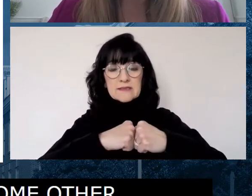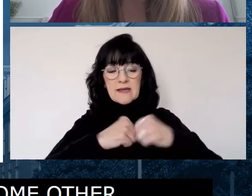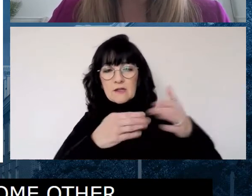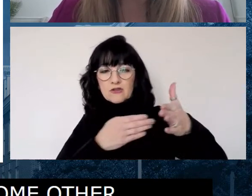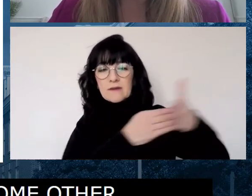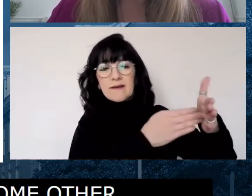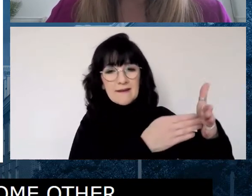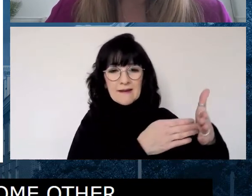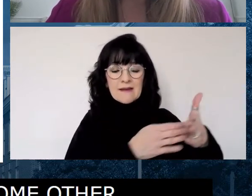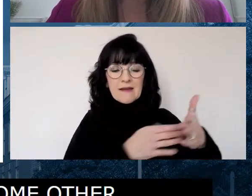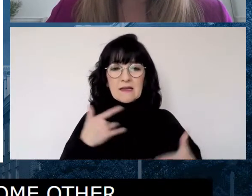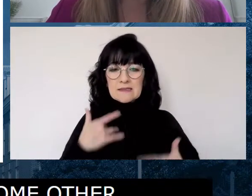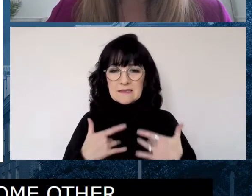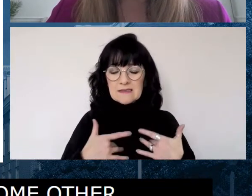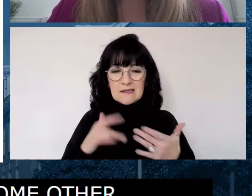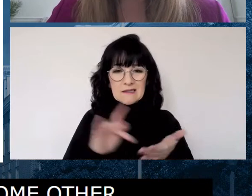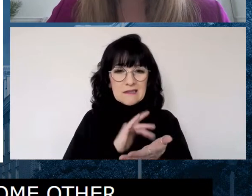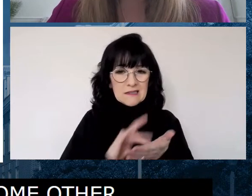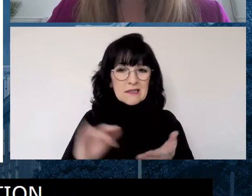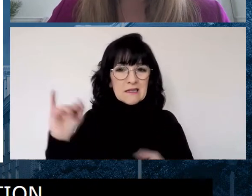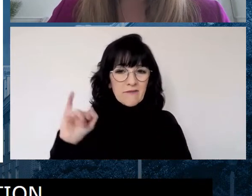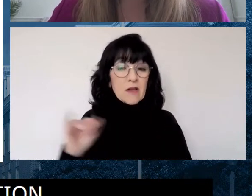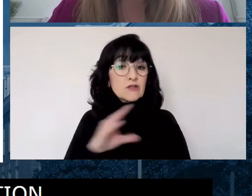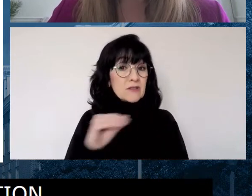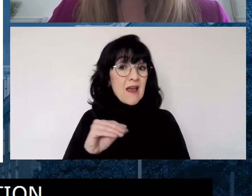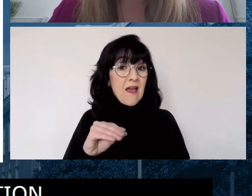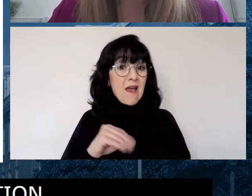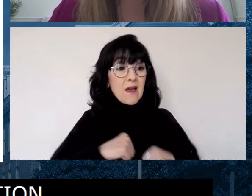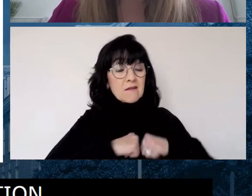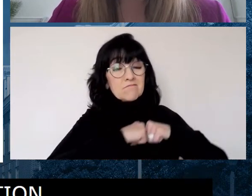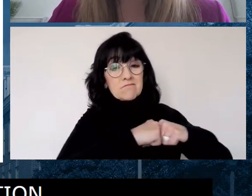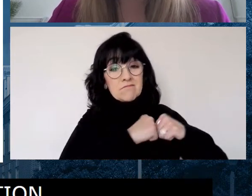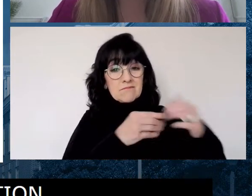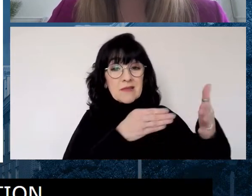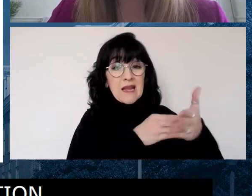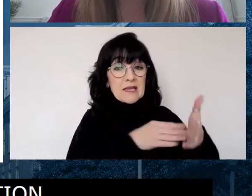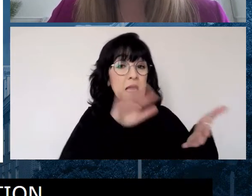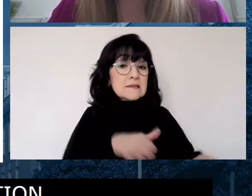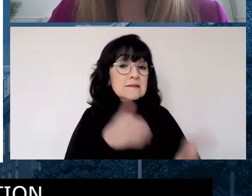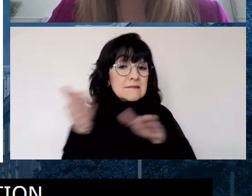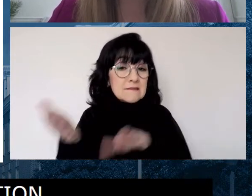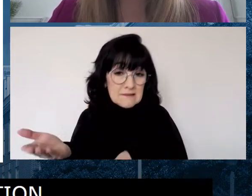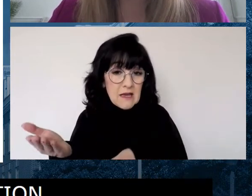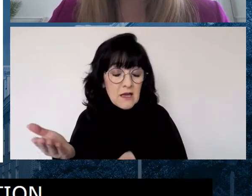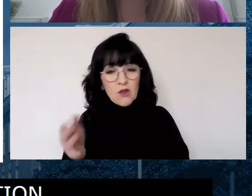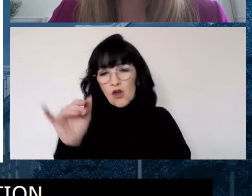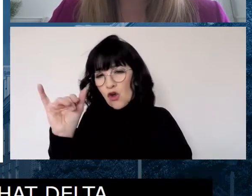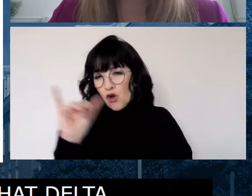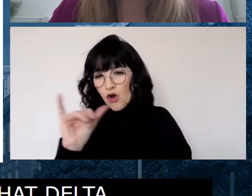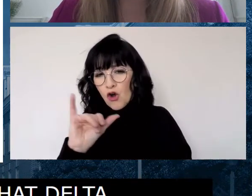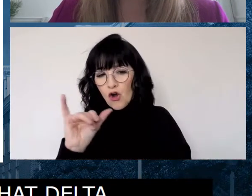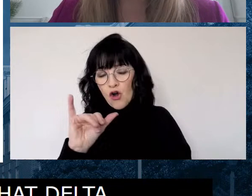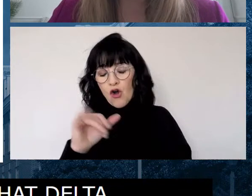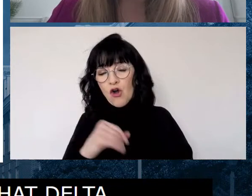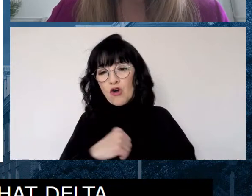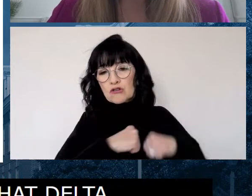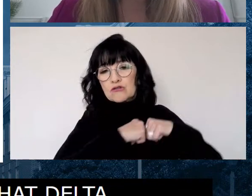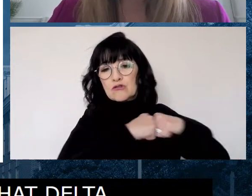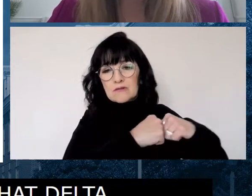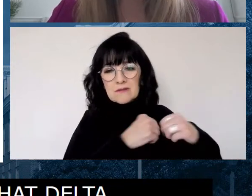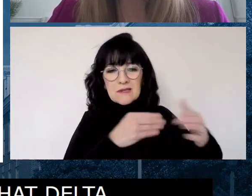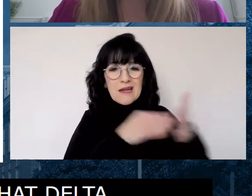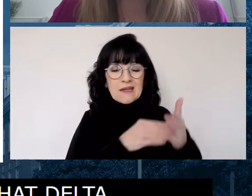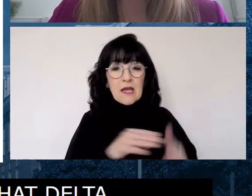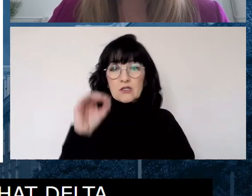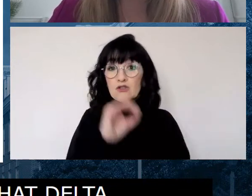death during that Delta predominant period, but also against infection during Omicron emergence. And